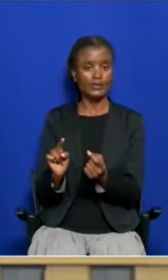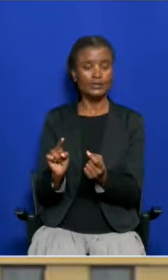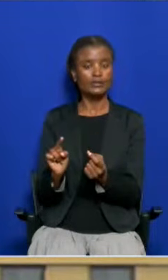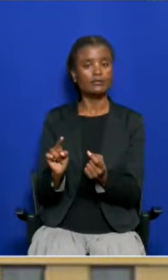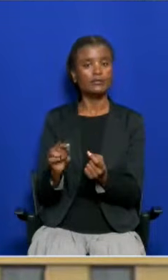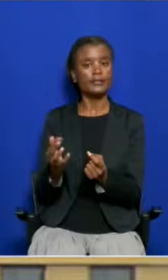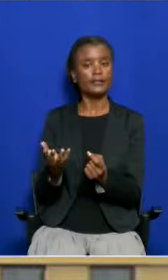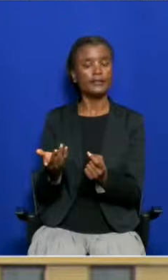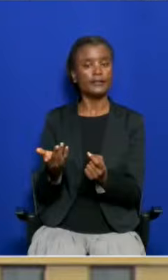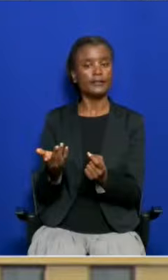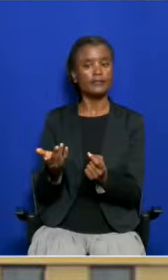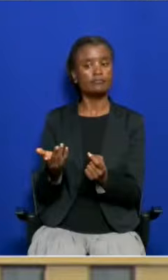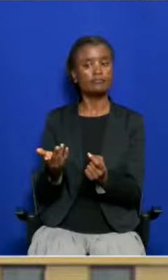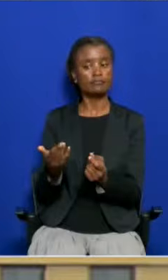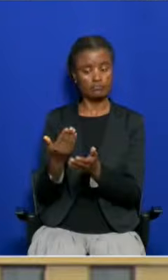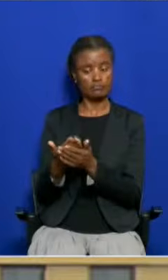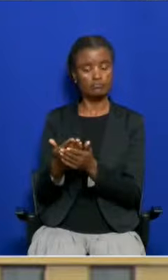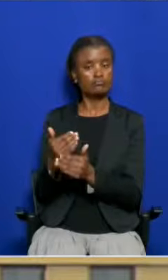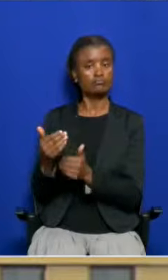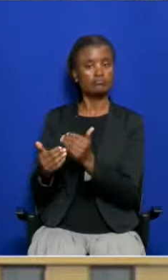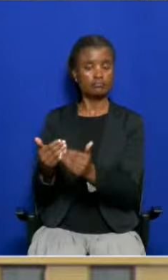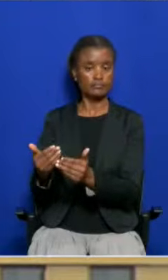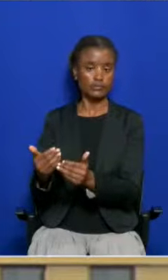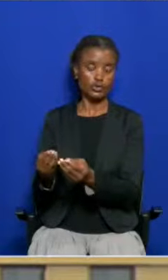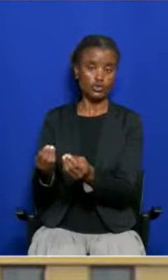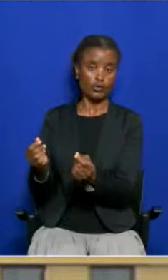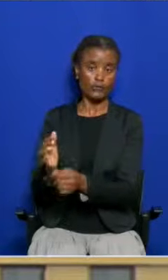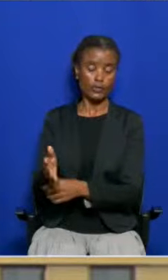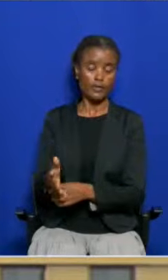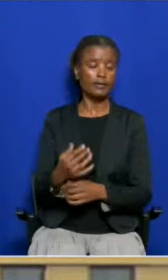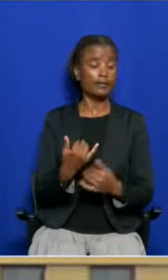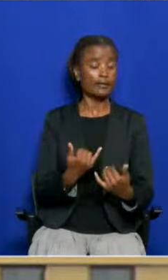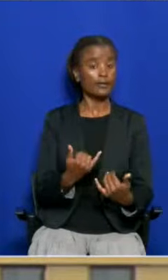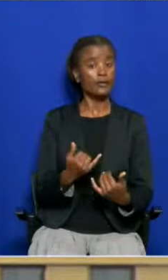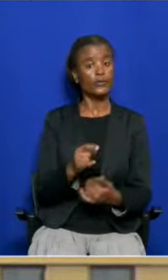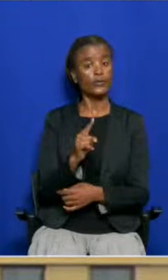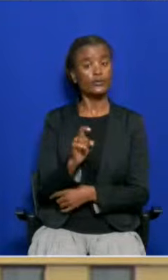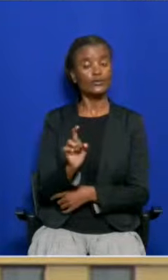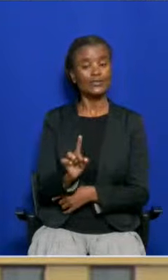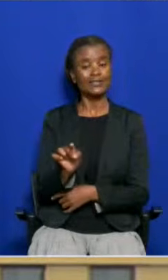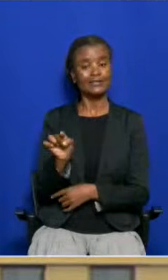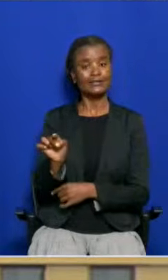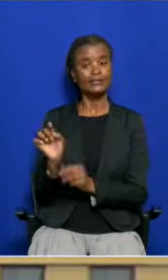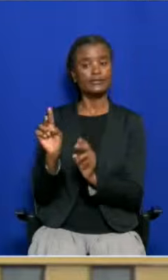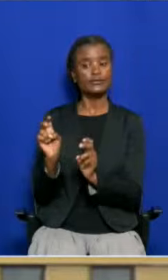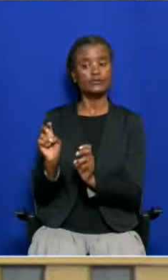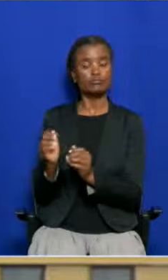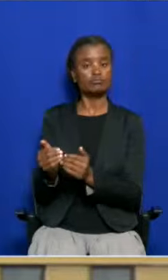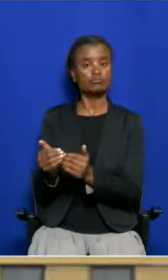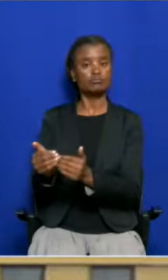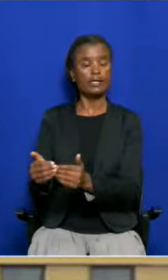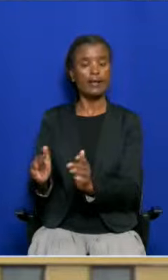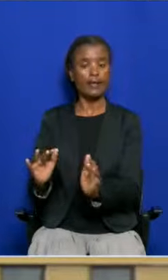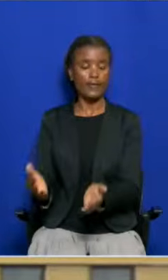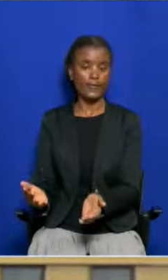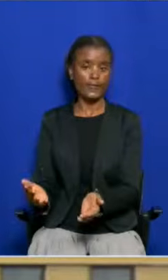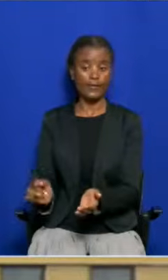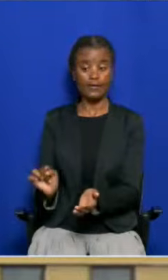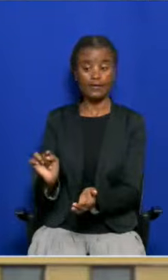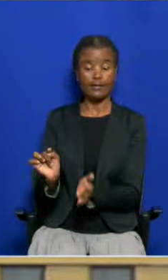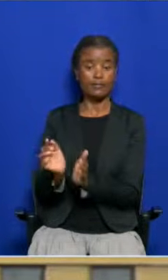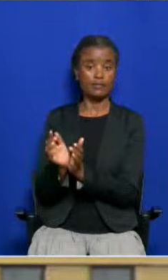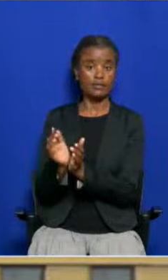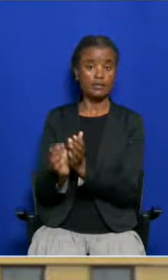forward. So my question is, how were issues going to be taken forward? At that meeting, did Minister